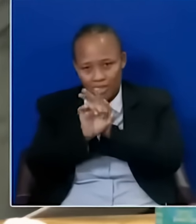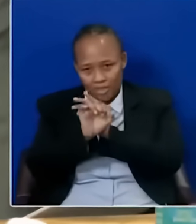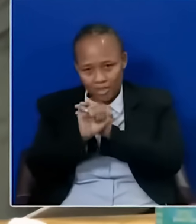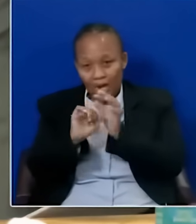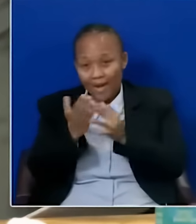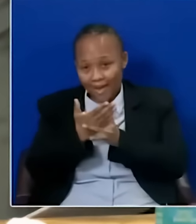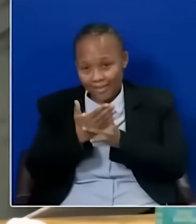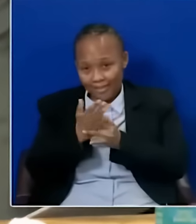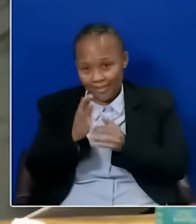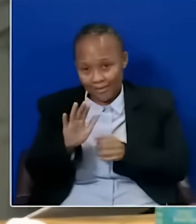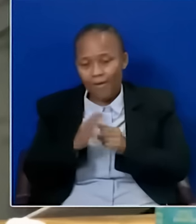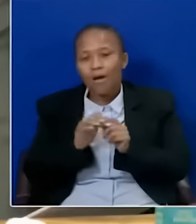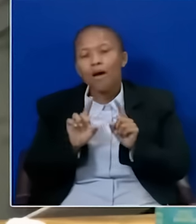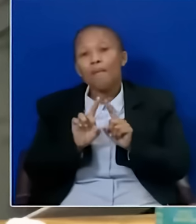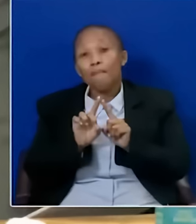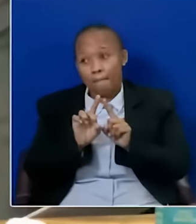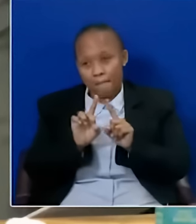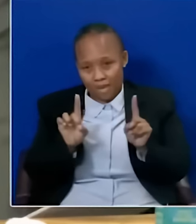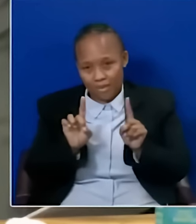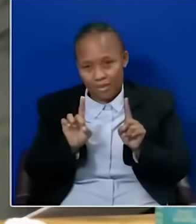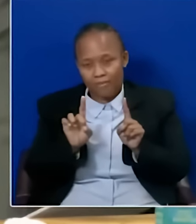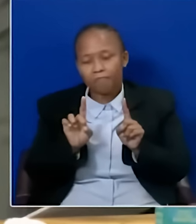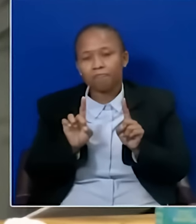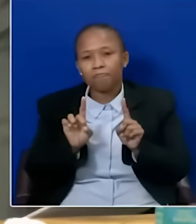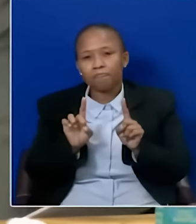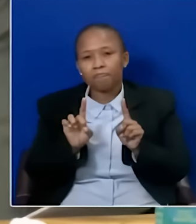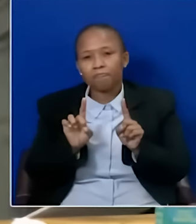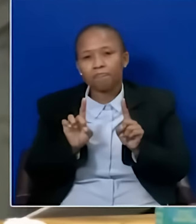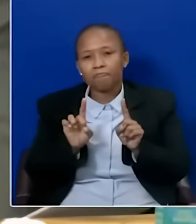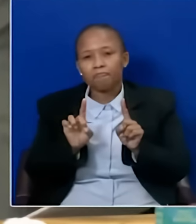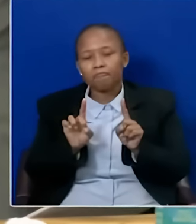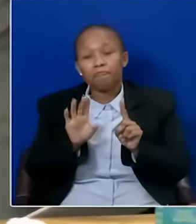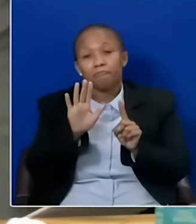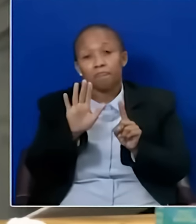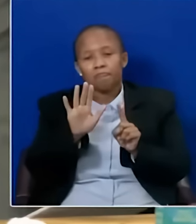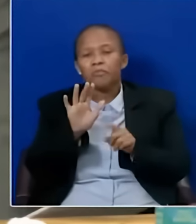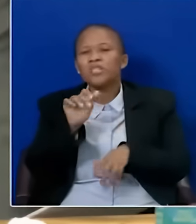But can we first look at the infographic,